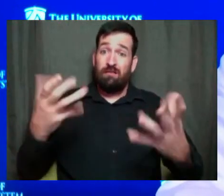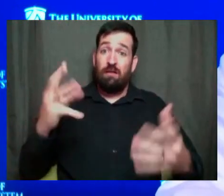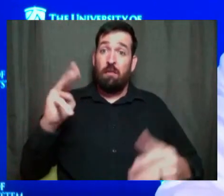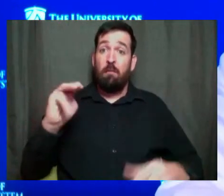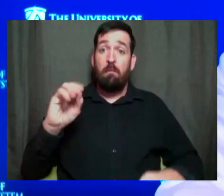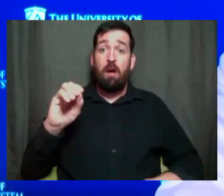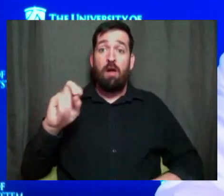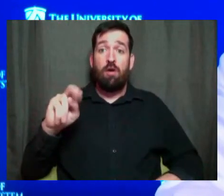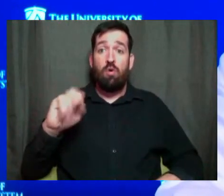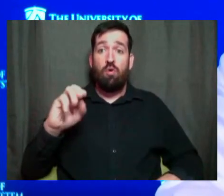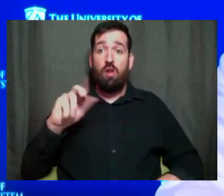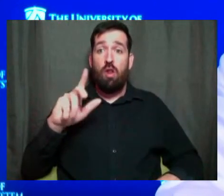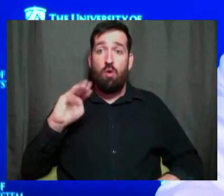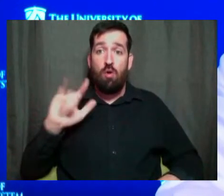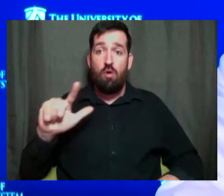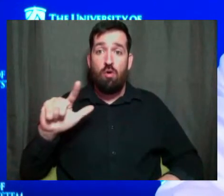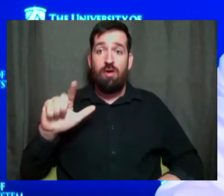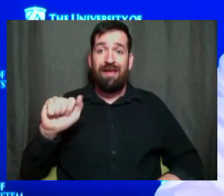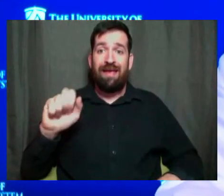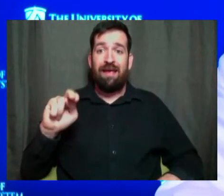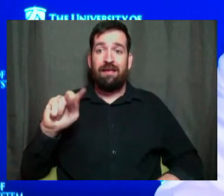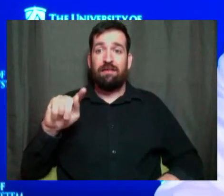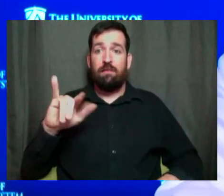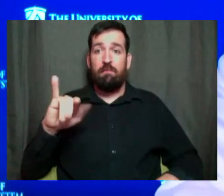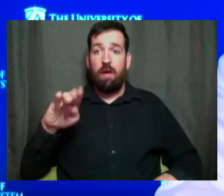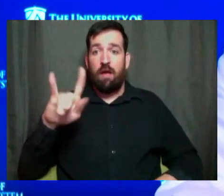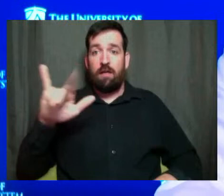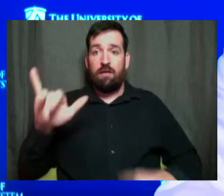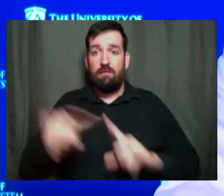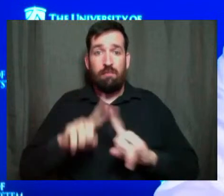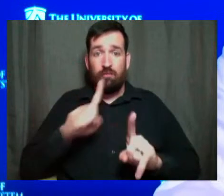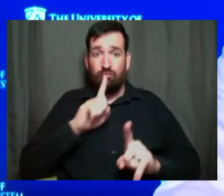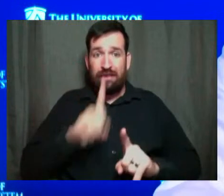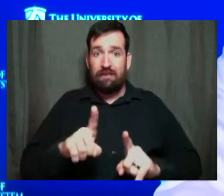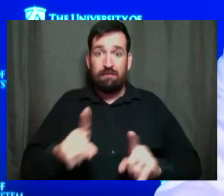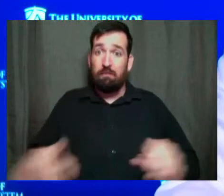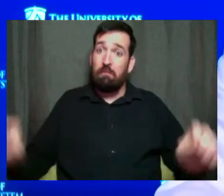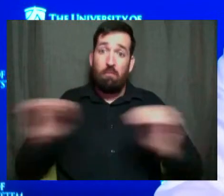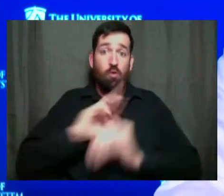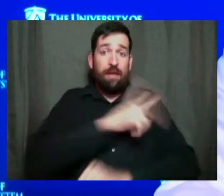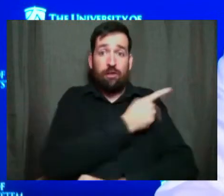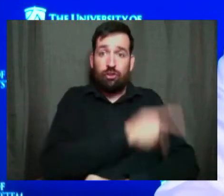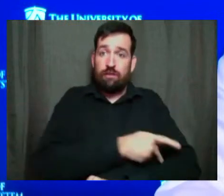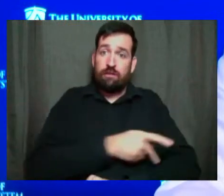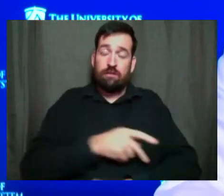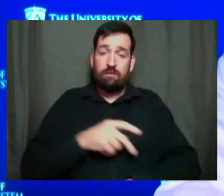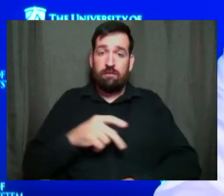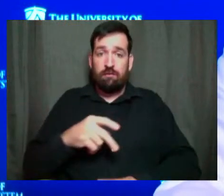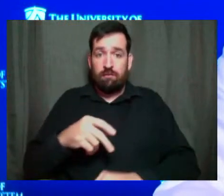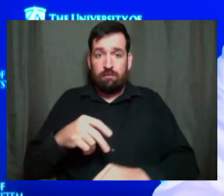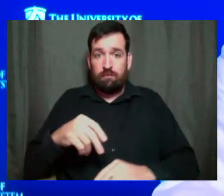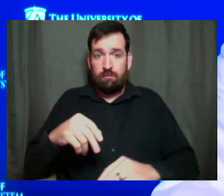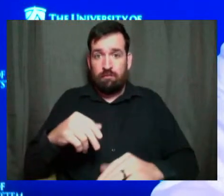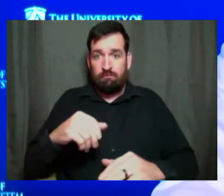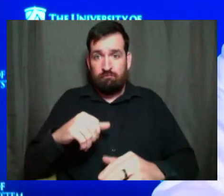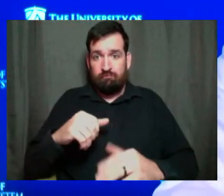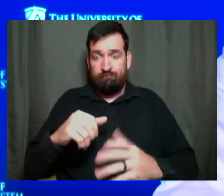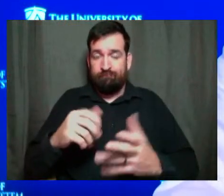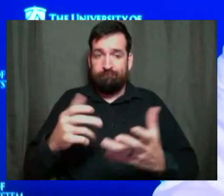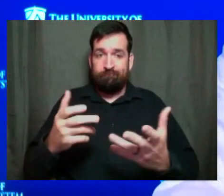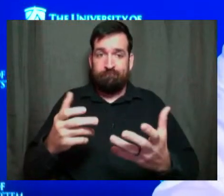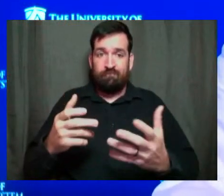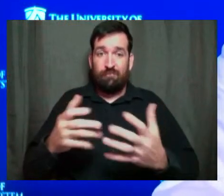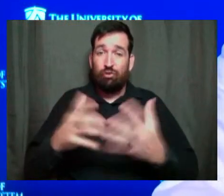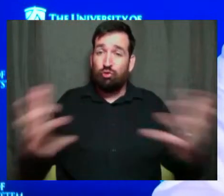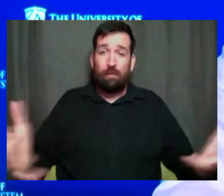can. But he said logistically there are just more patients than they can get through their system. So I